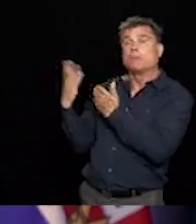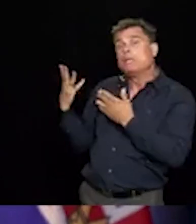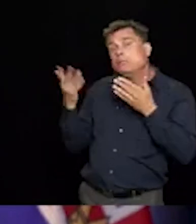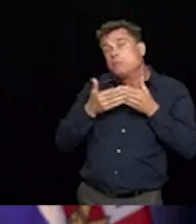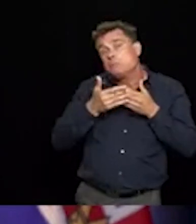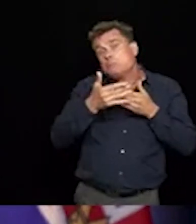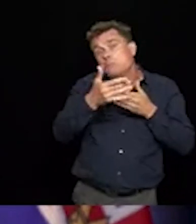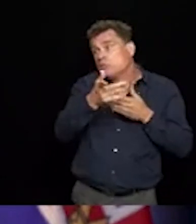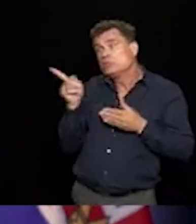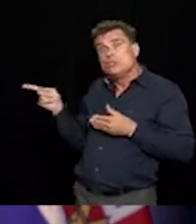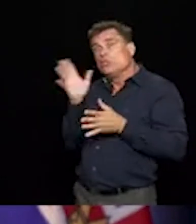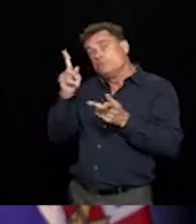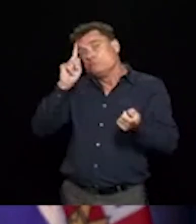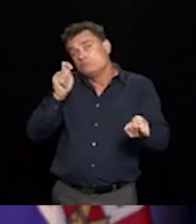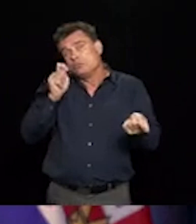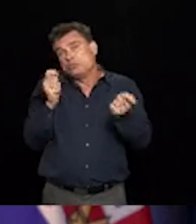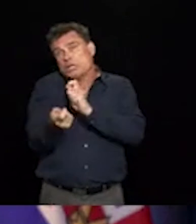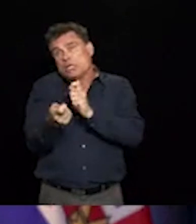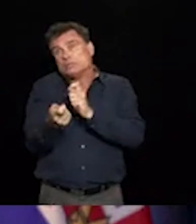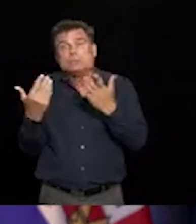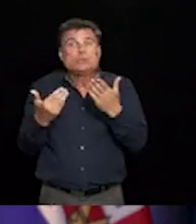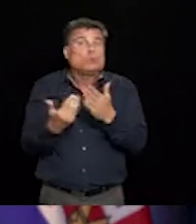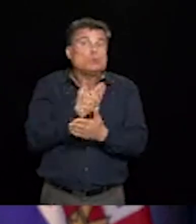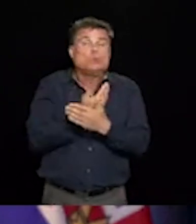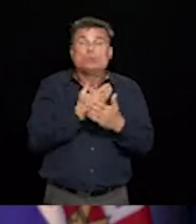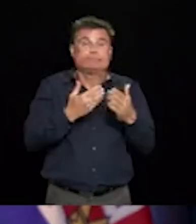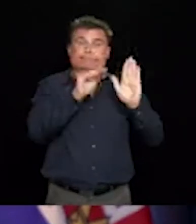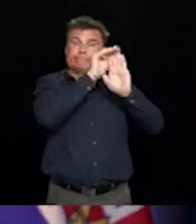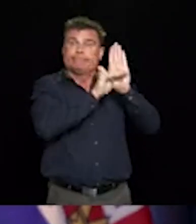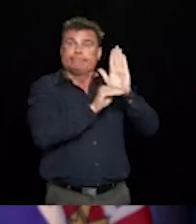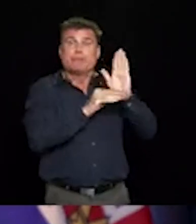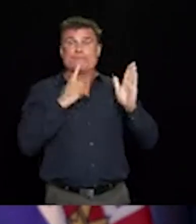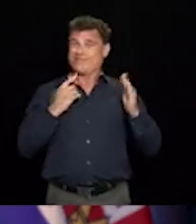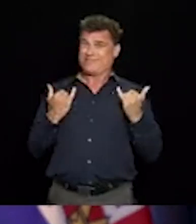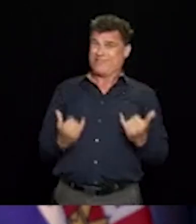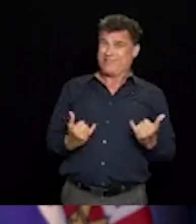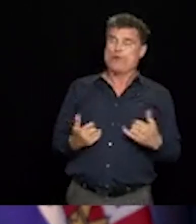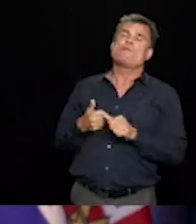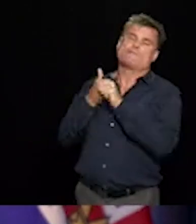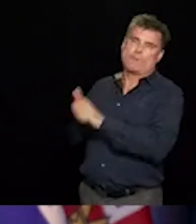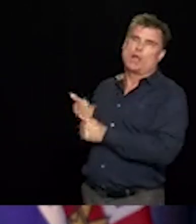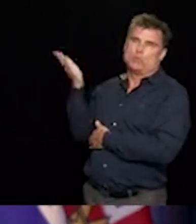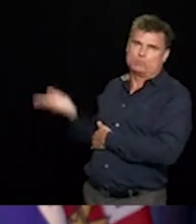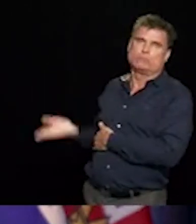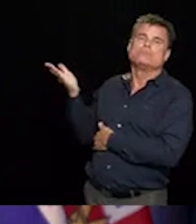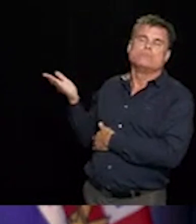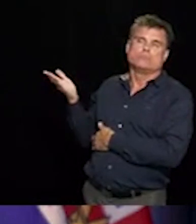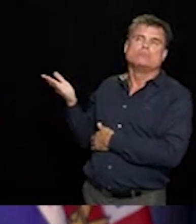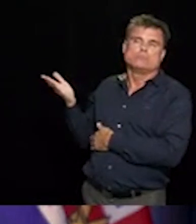to what are part of the robust guidelines that we have developed the plans in all 60 districts with thus